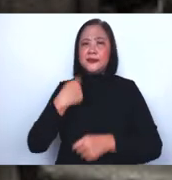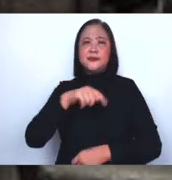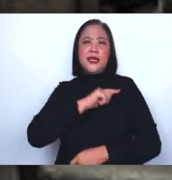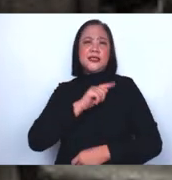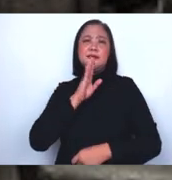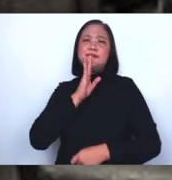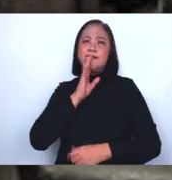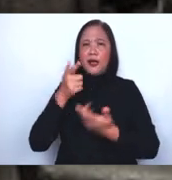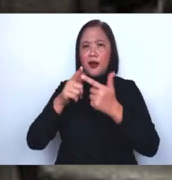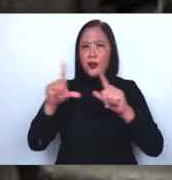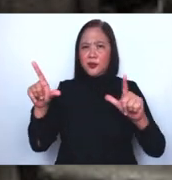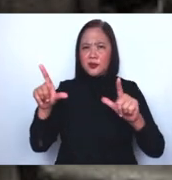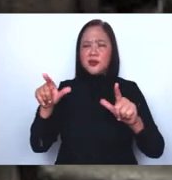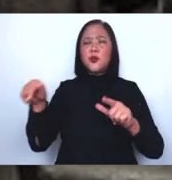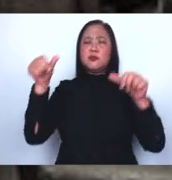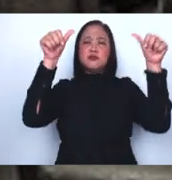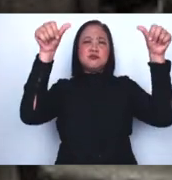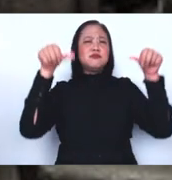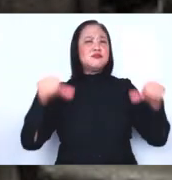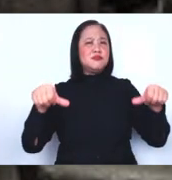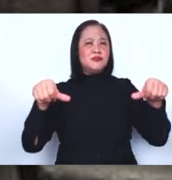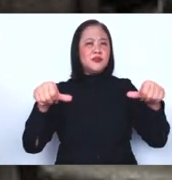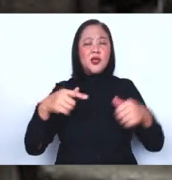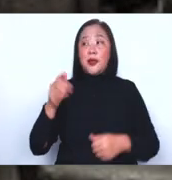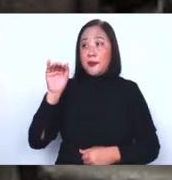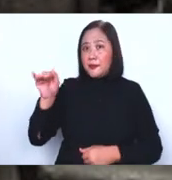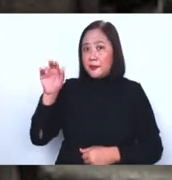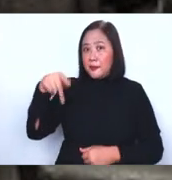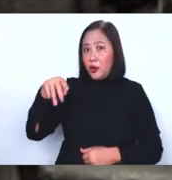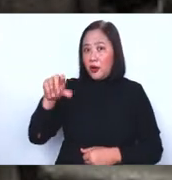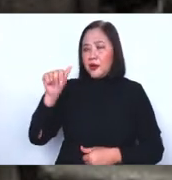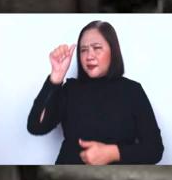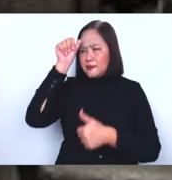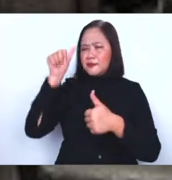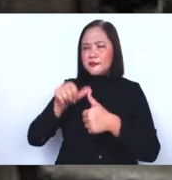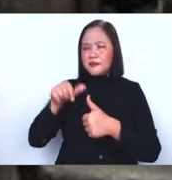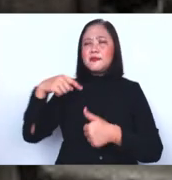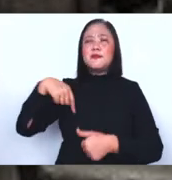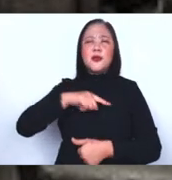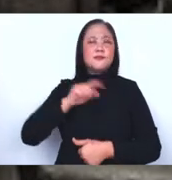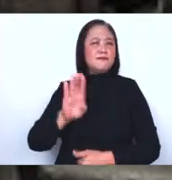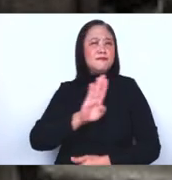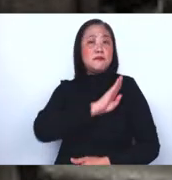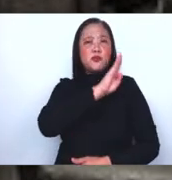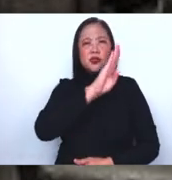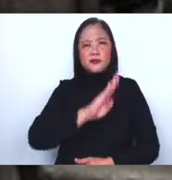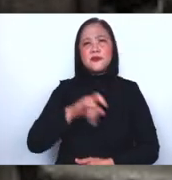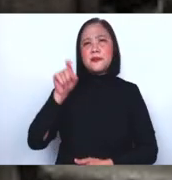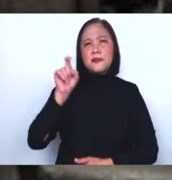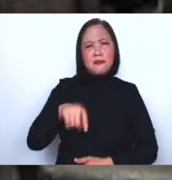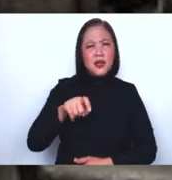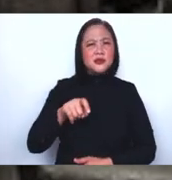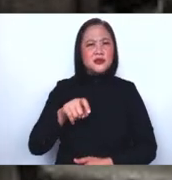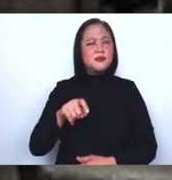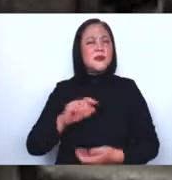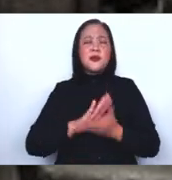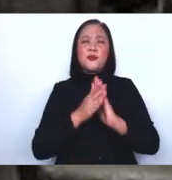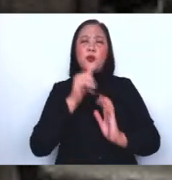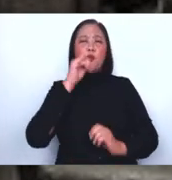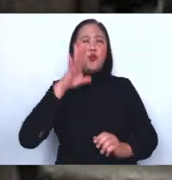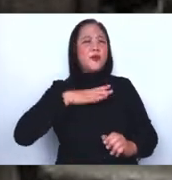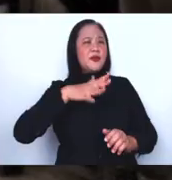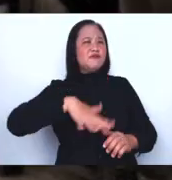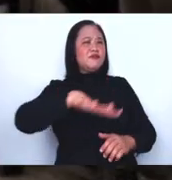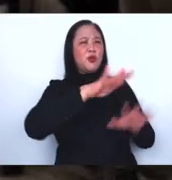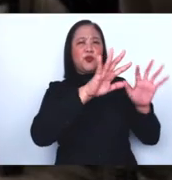Spanish. We will put up a sign. Now, Paula, remember, we must be bold. We must become women of the